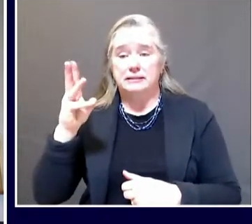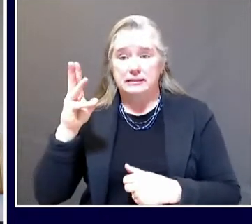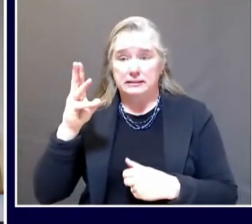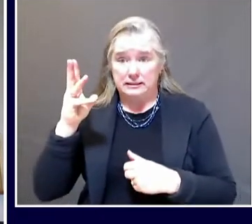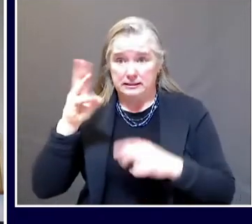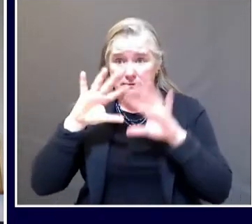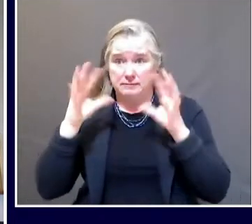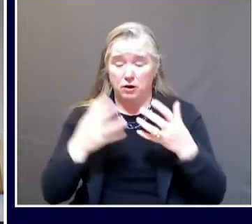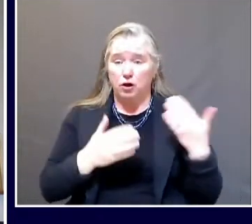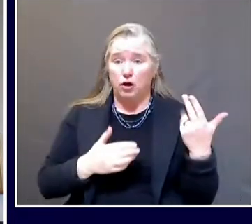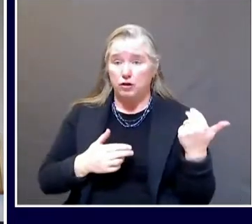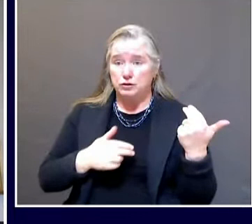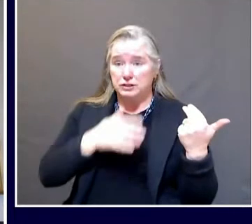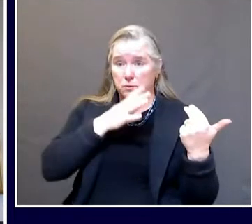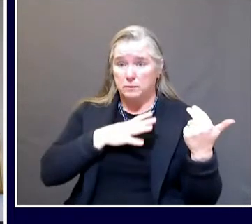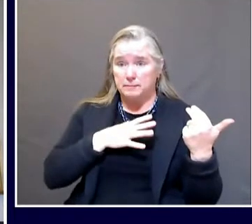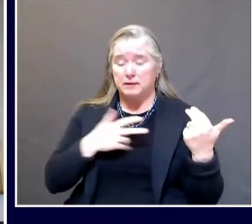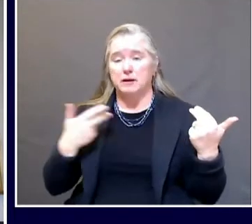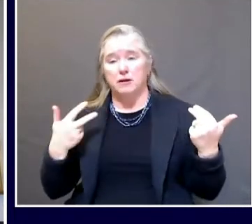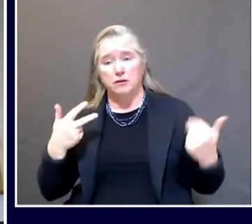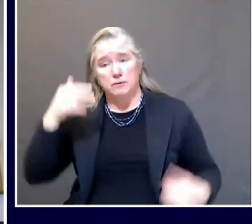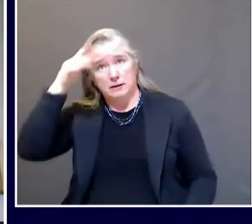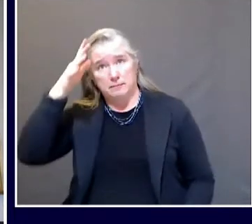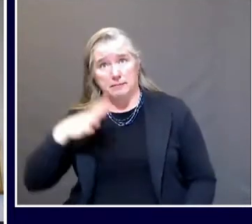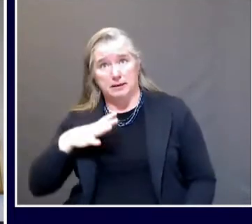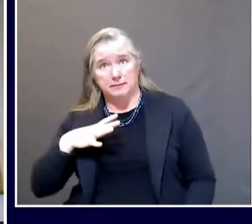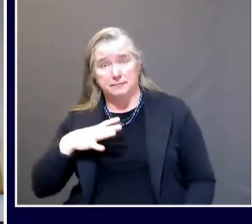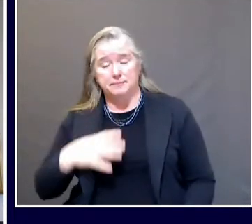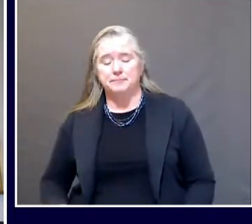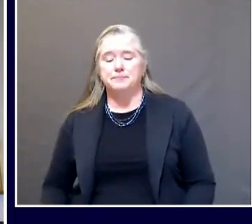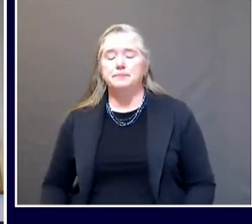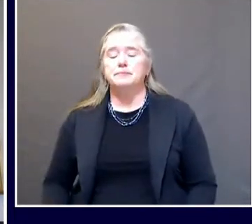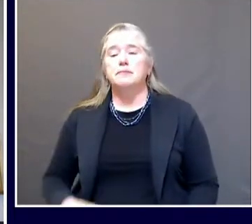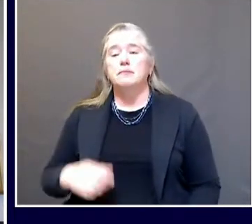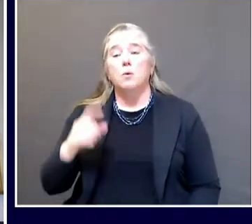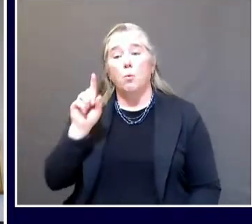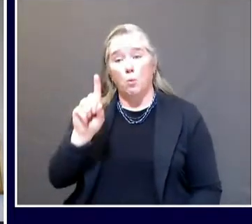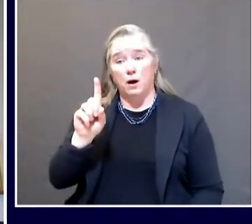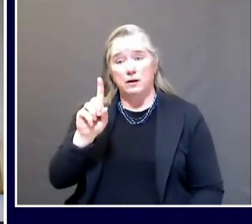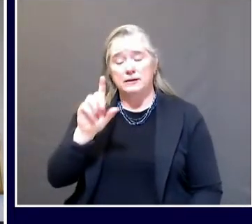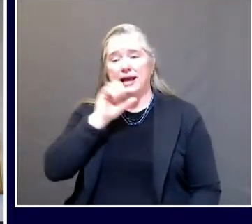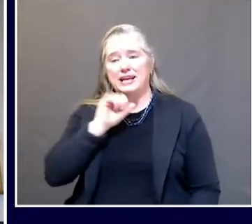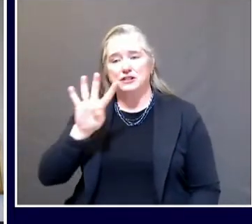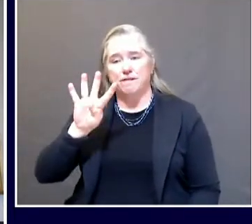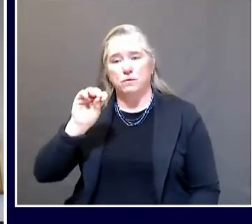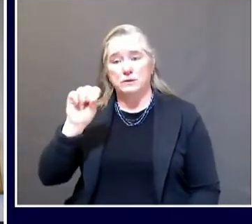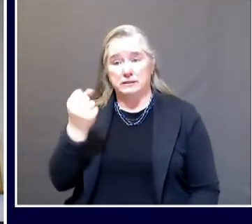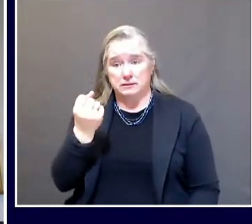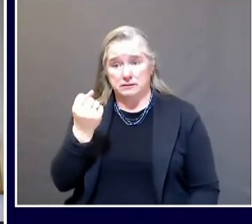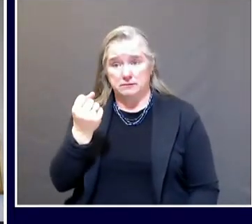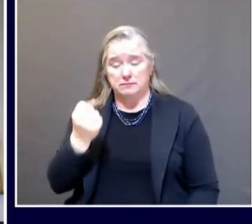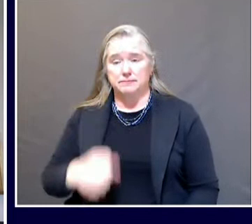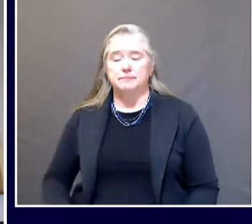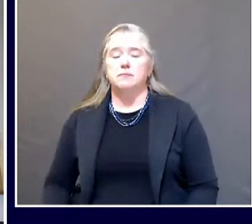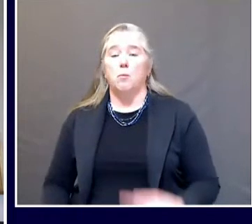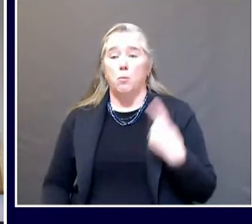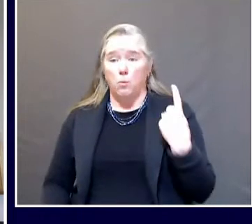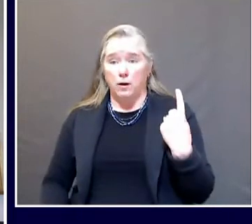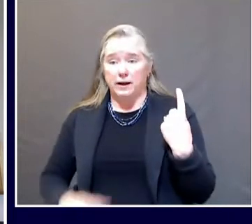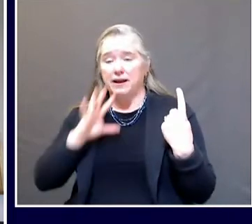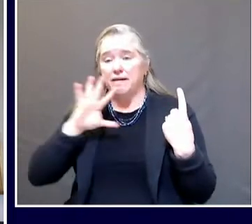men. One of whom was someone in their 40s, another was someone in their